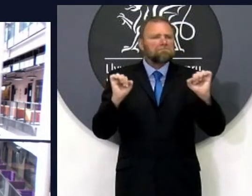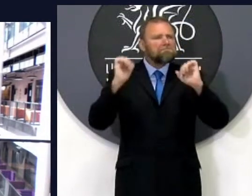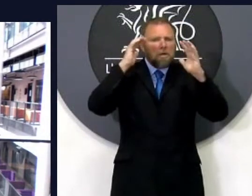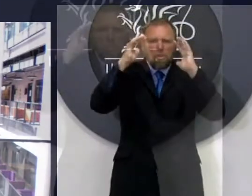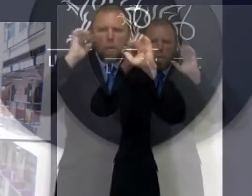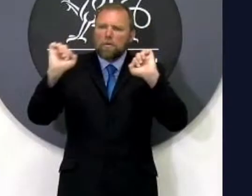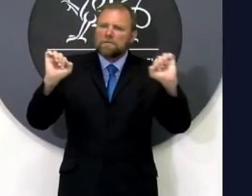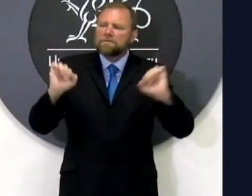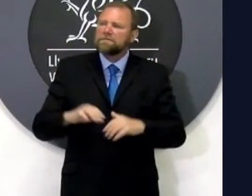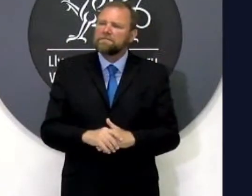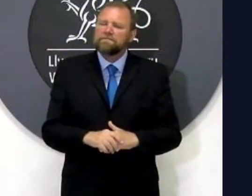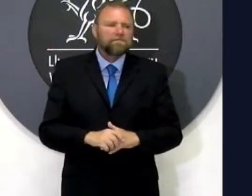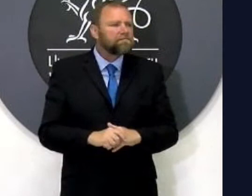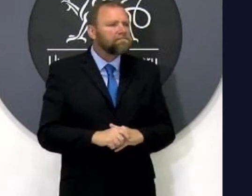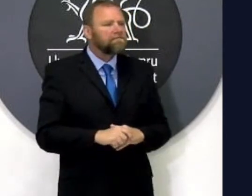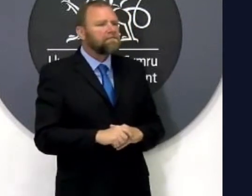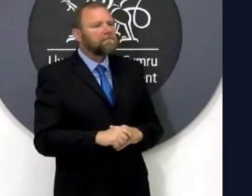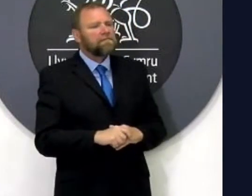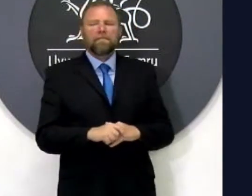please?